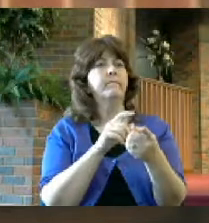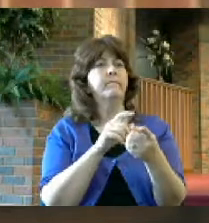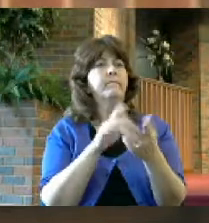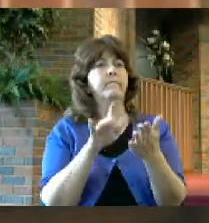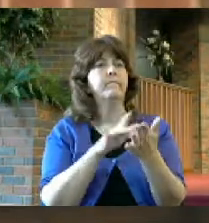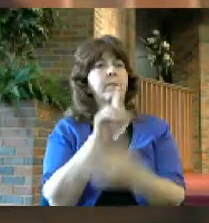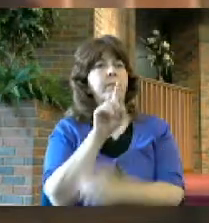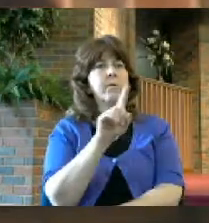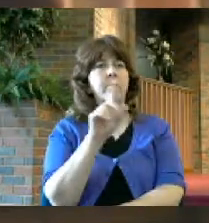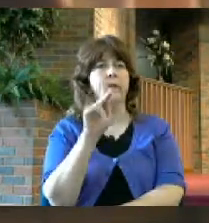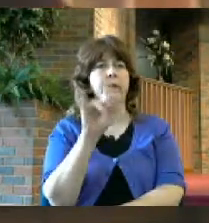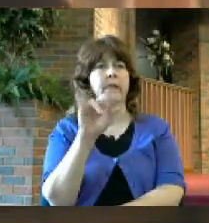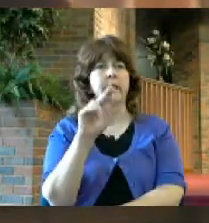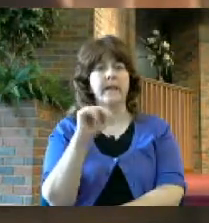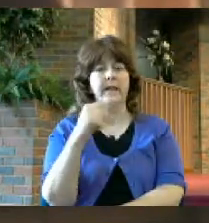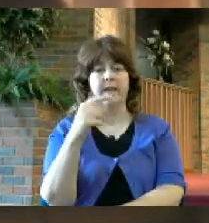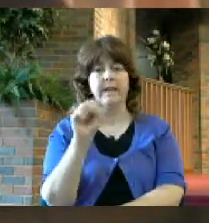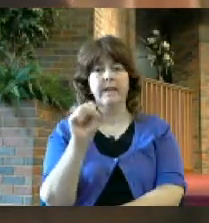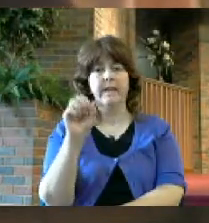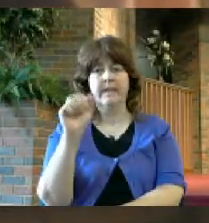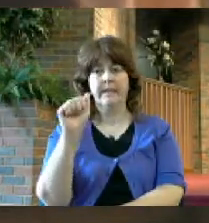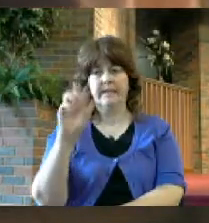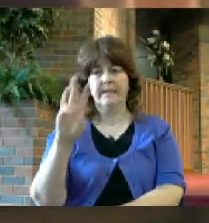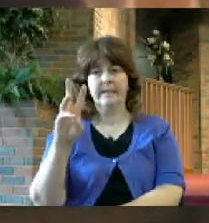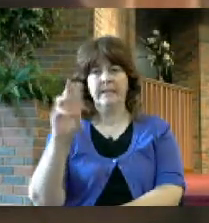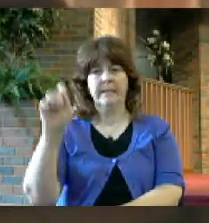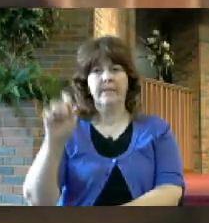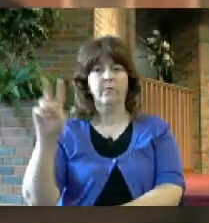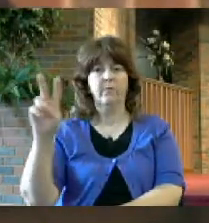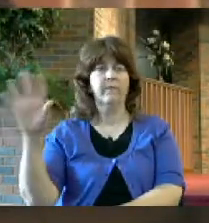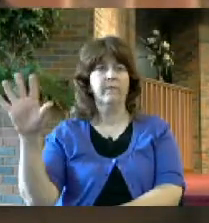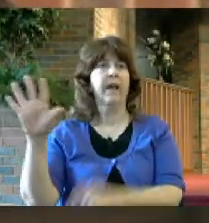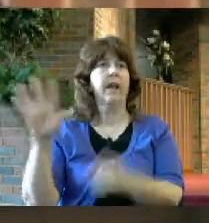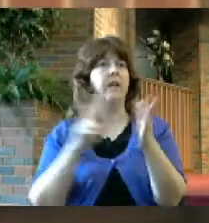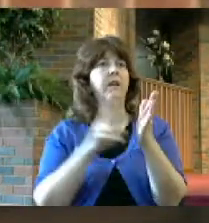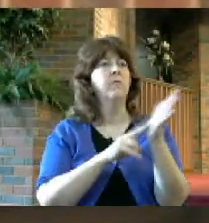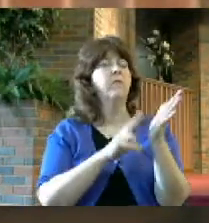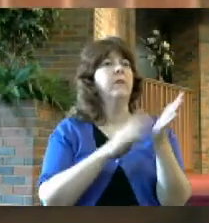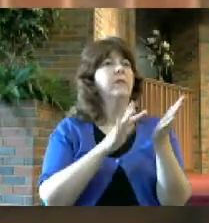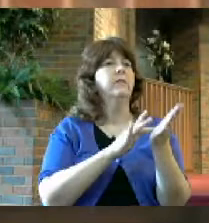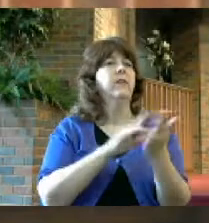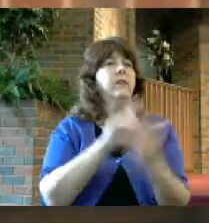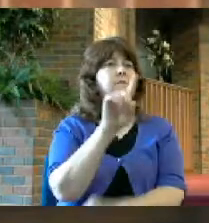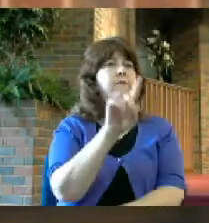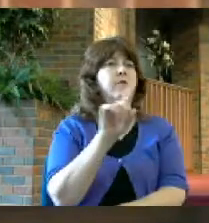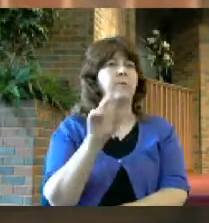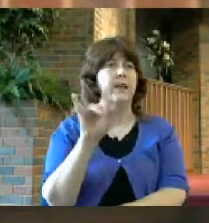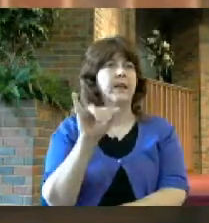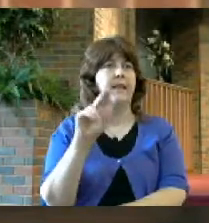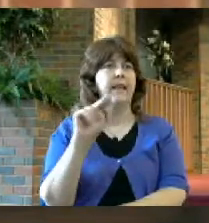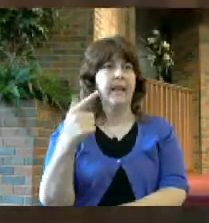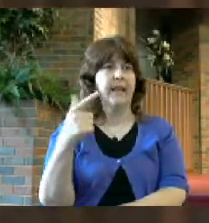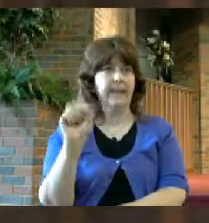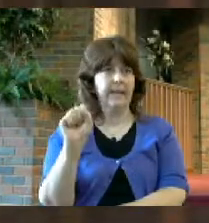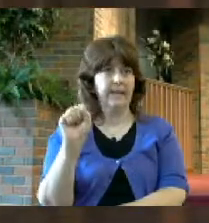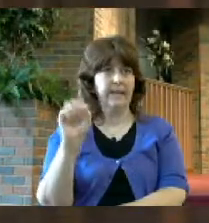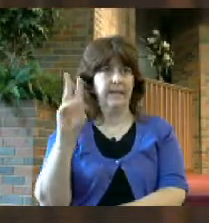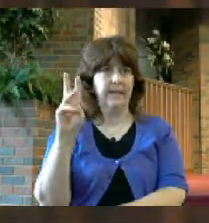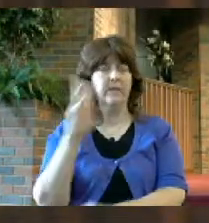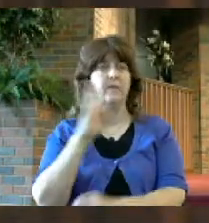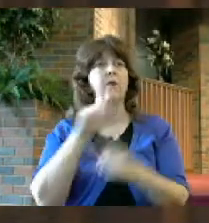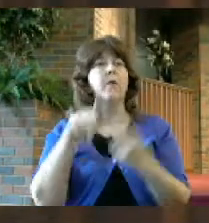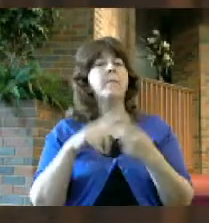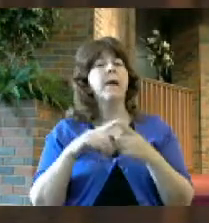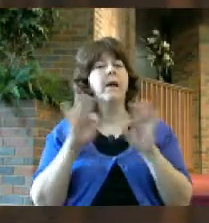Kings chapter 16 tells us about a family of father and son who together make a terrible, evil